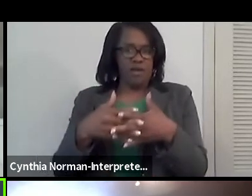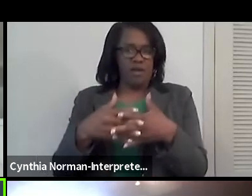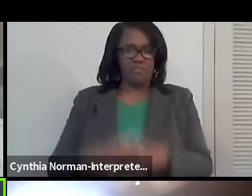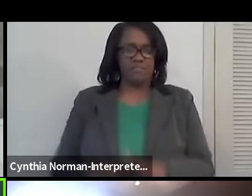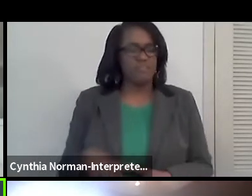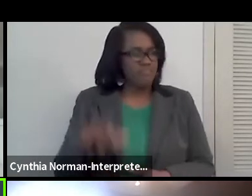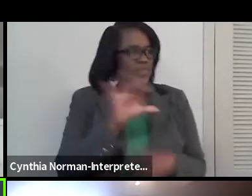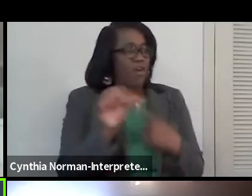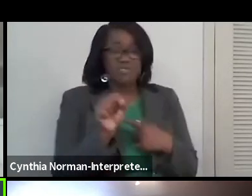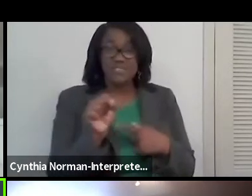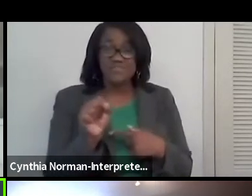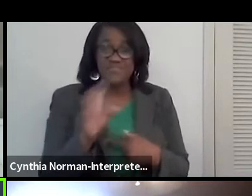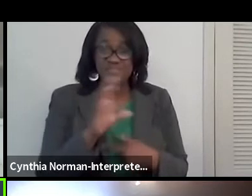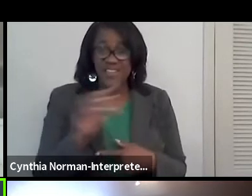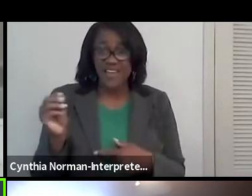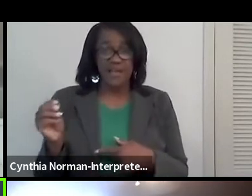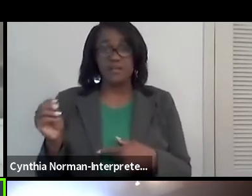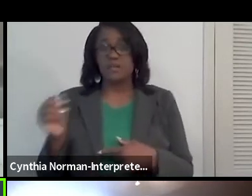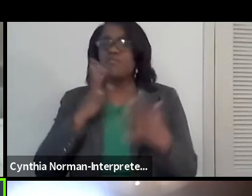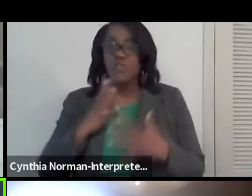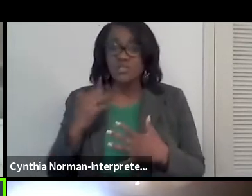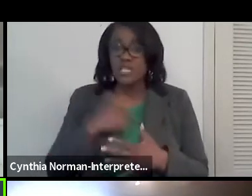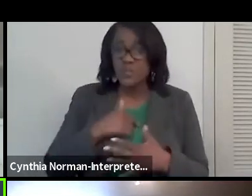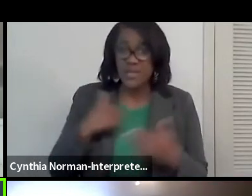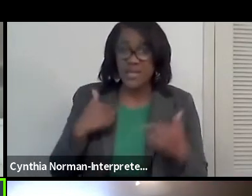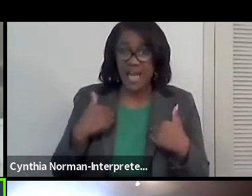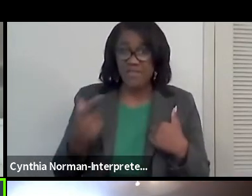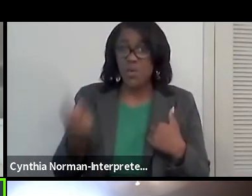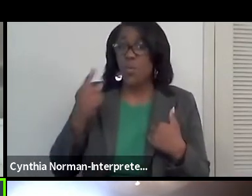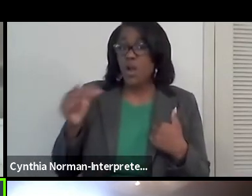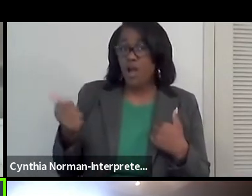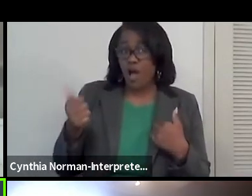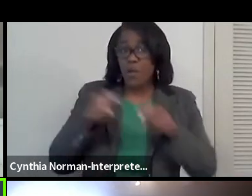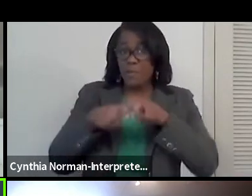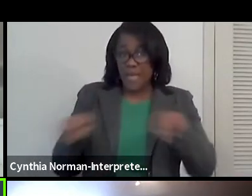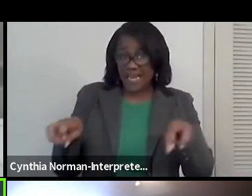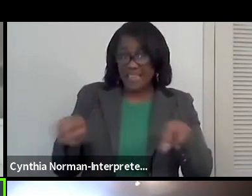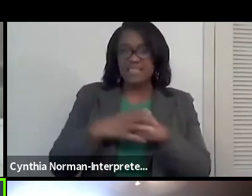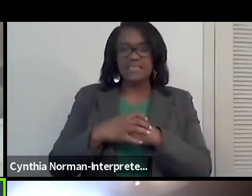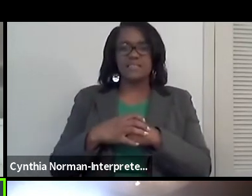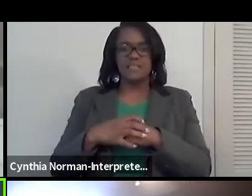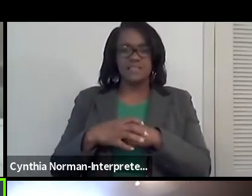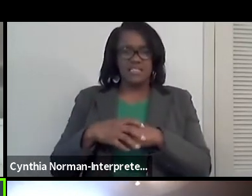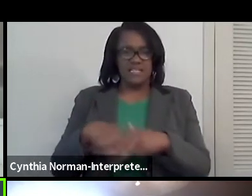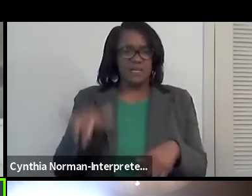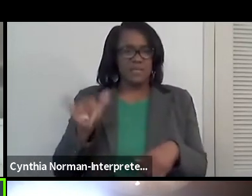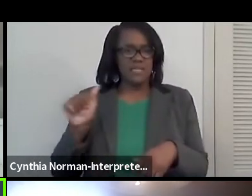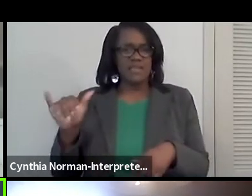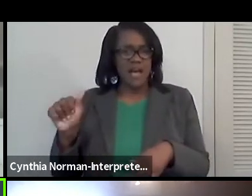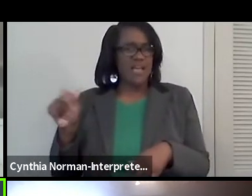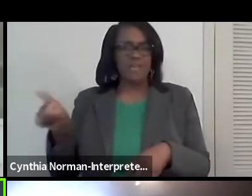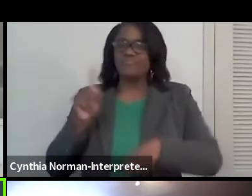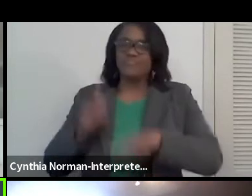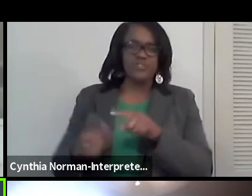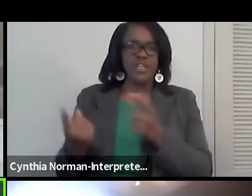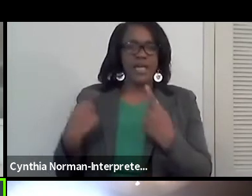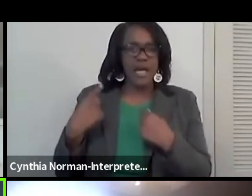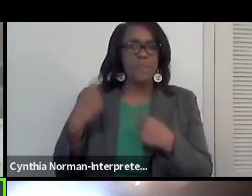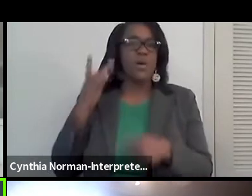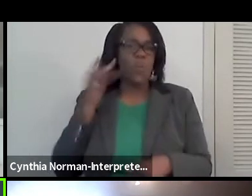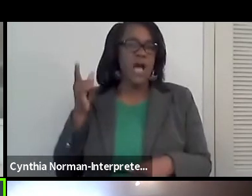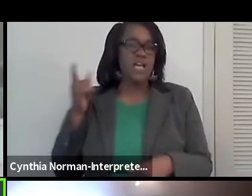Awesome. And unfortunately, we have one other panelist, Anatish Siaya, who couldn't make it due to being